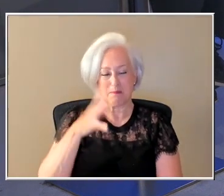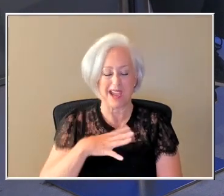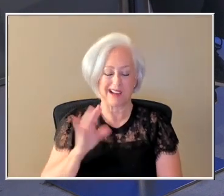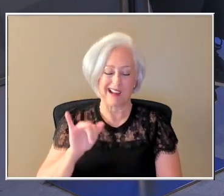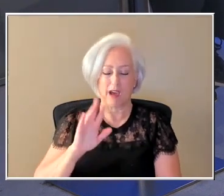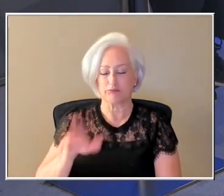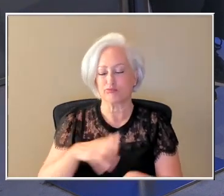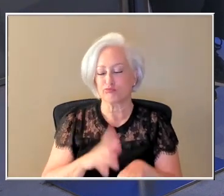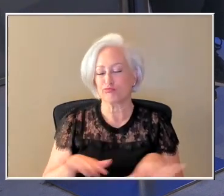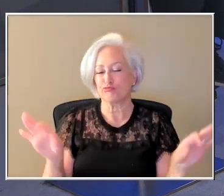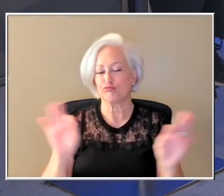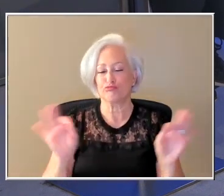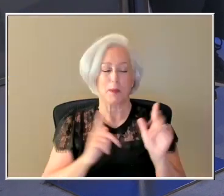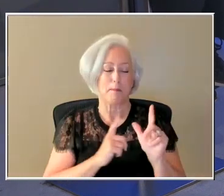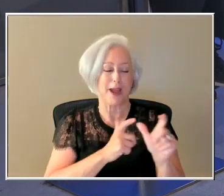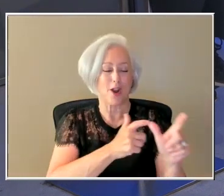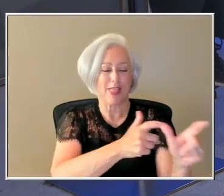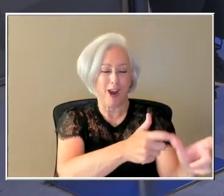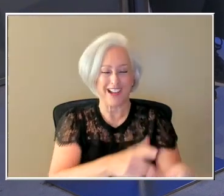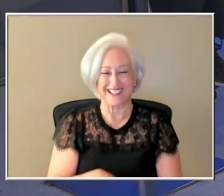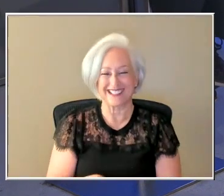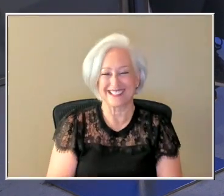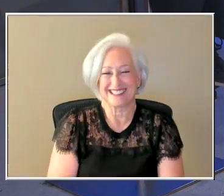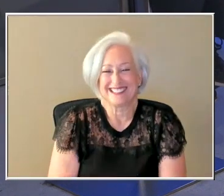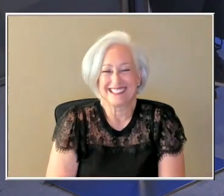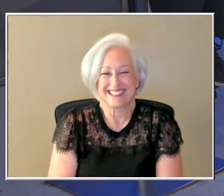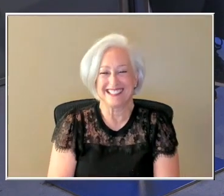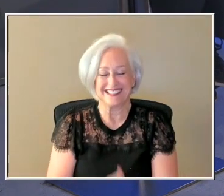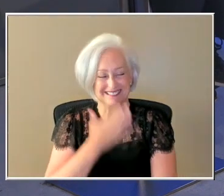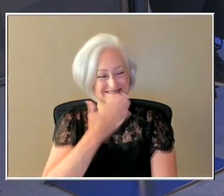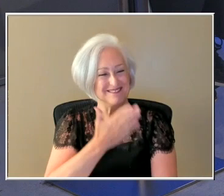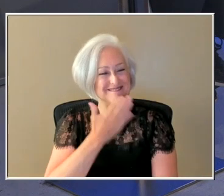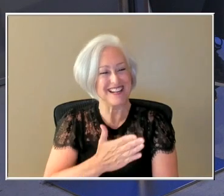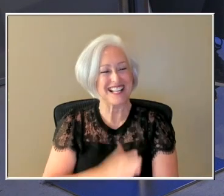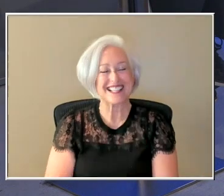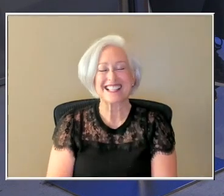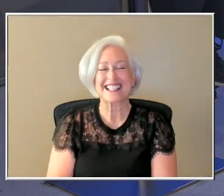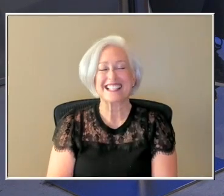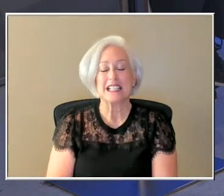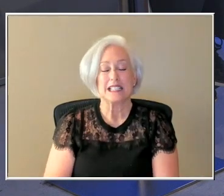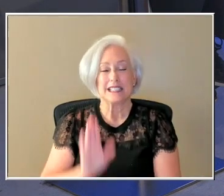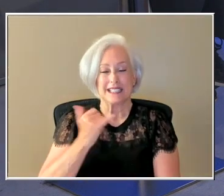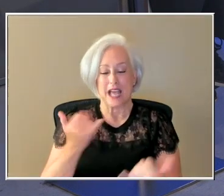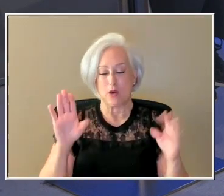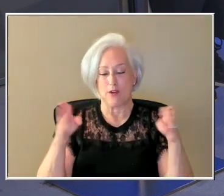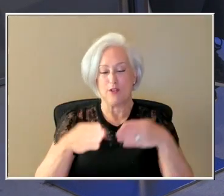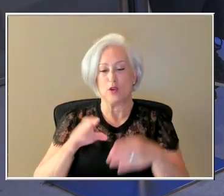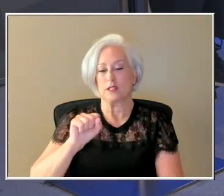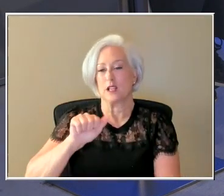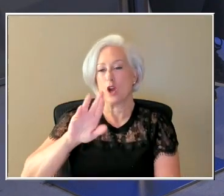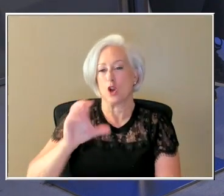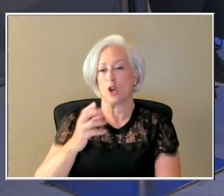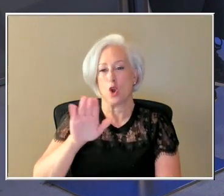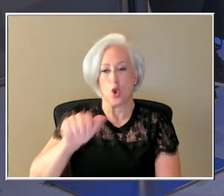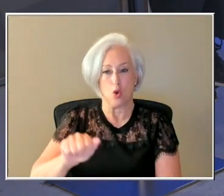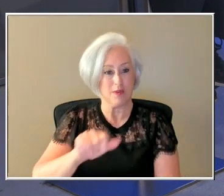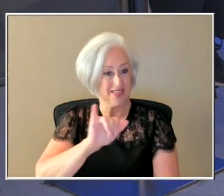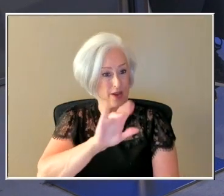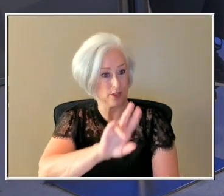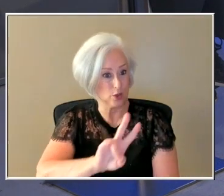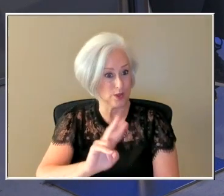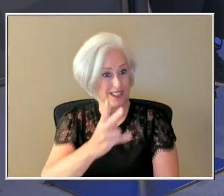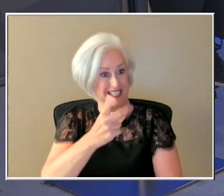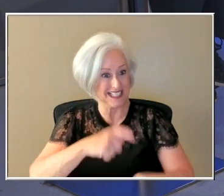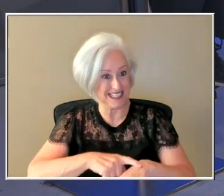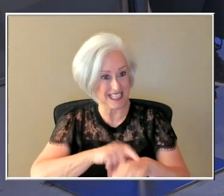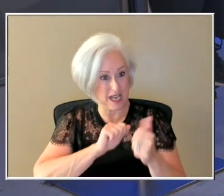deal. So very well done. So we've been focused on sarcoma, but this was actually your second time facing cancer.